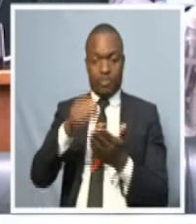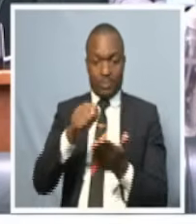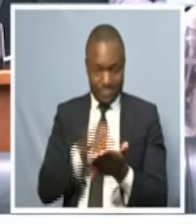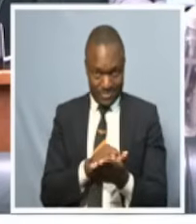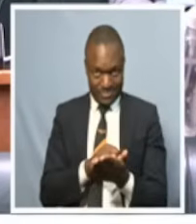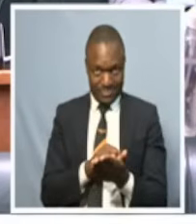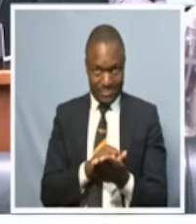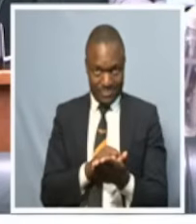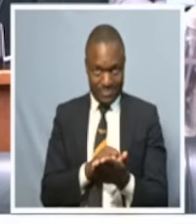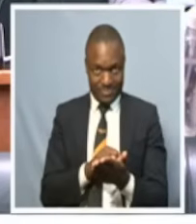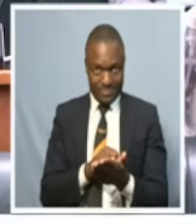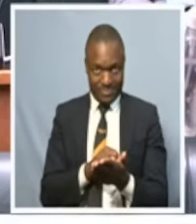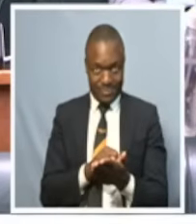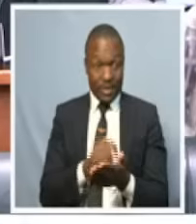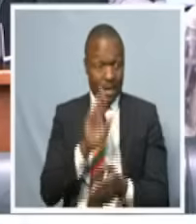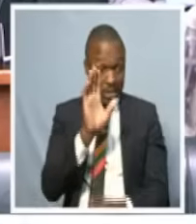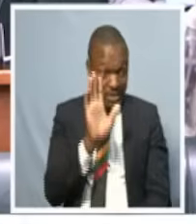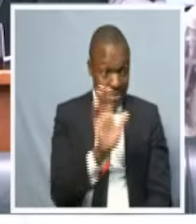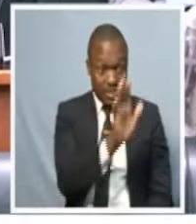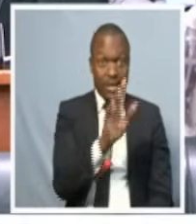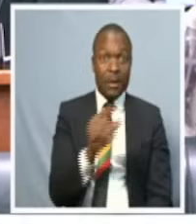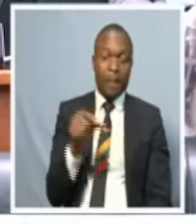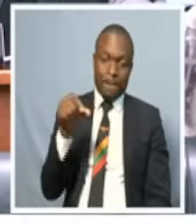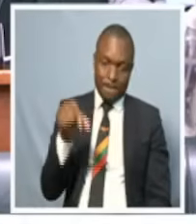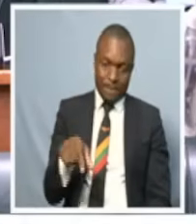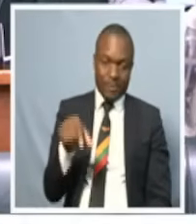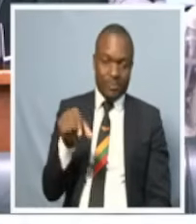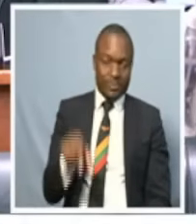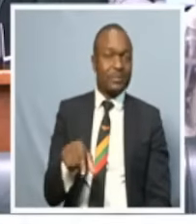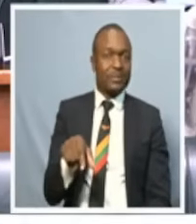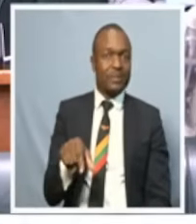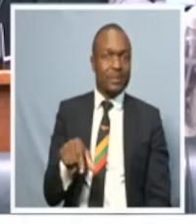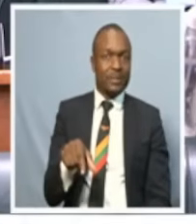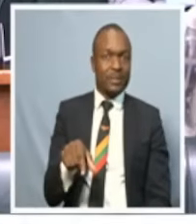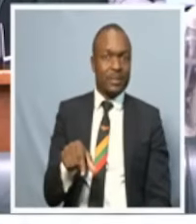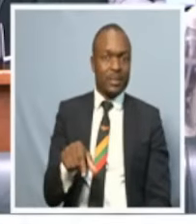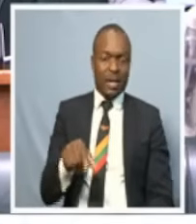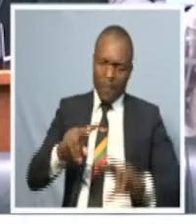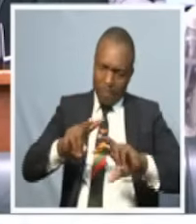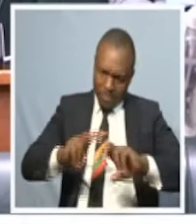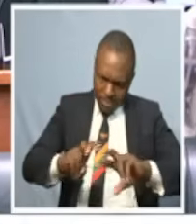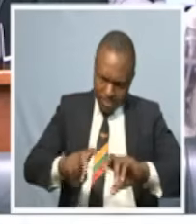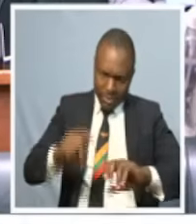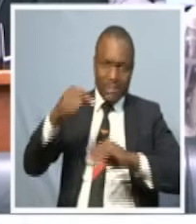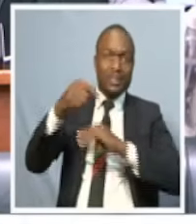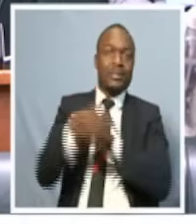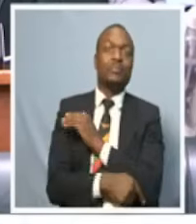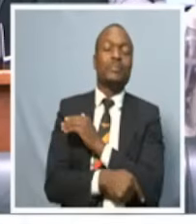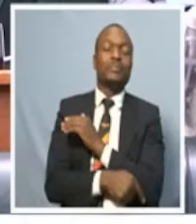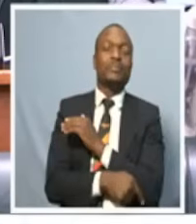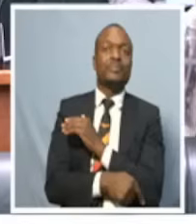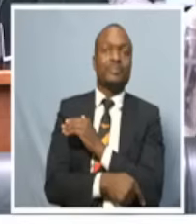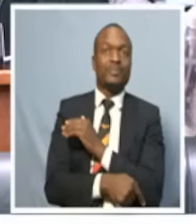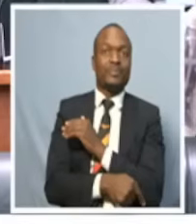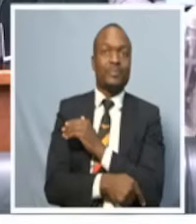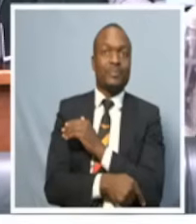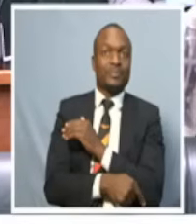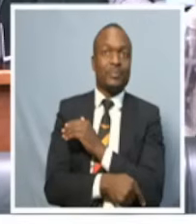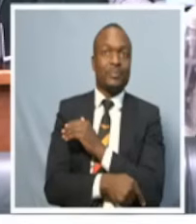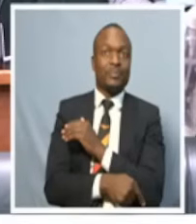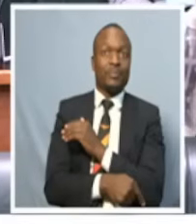Even their qualifications are further vetted by